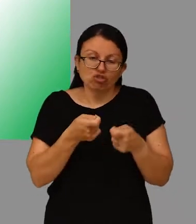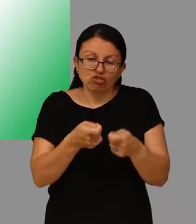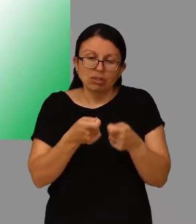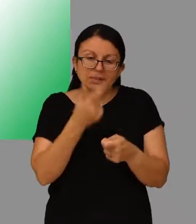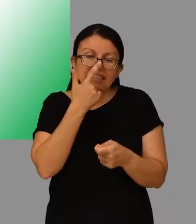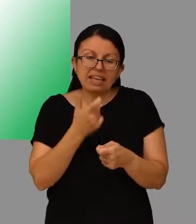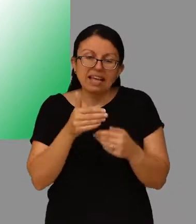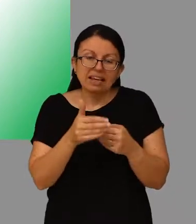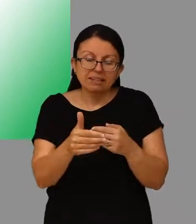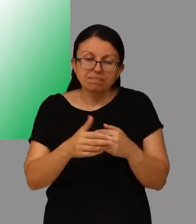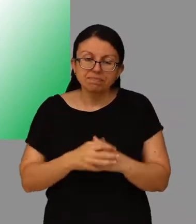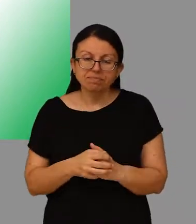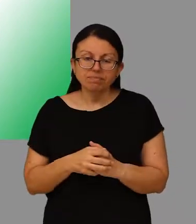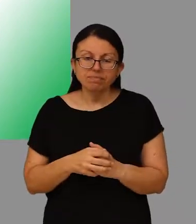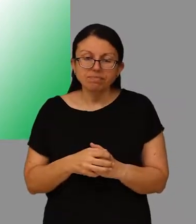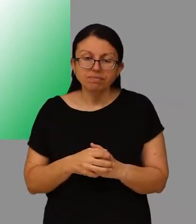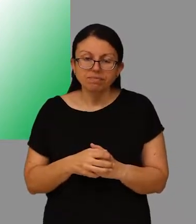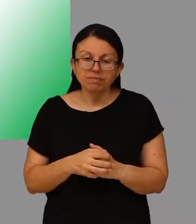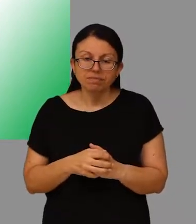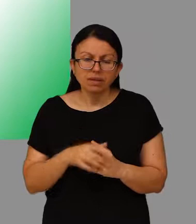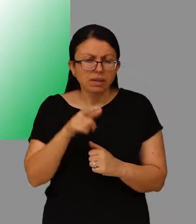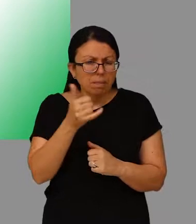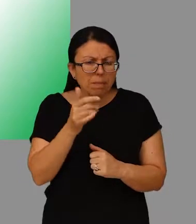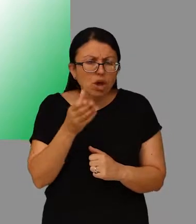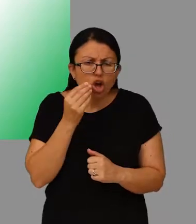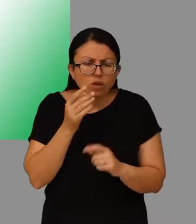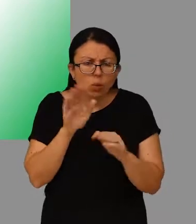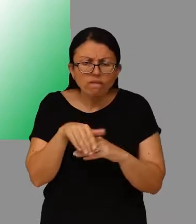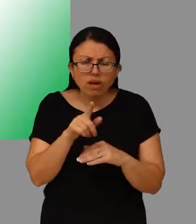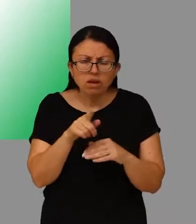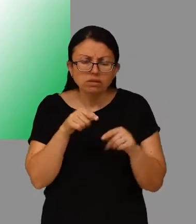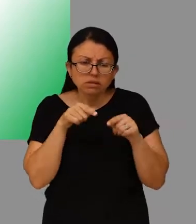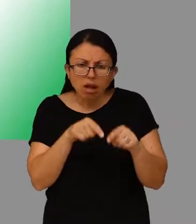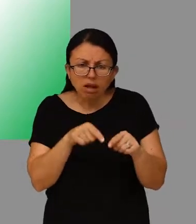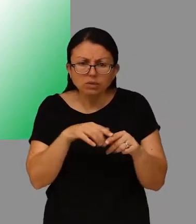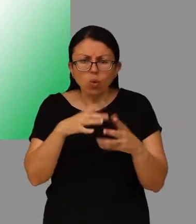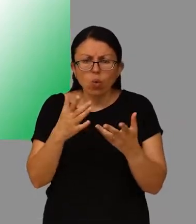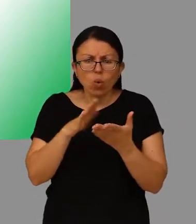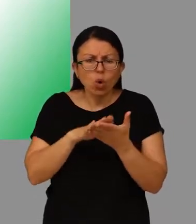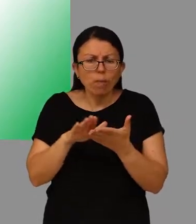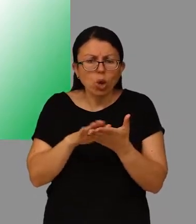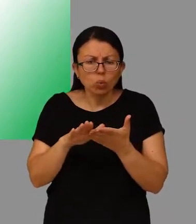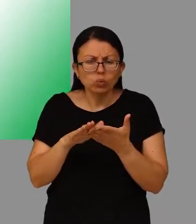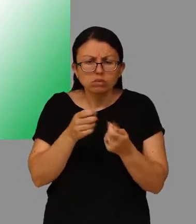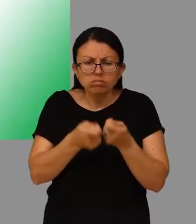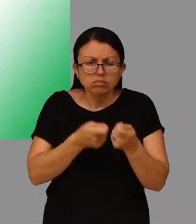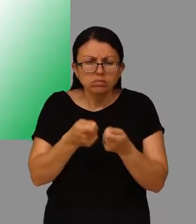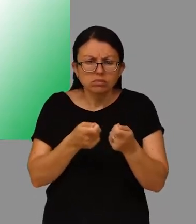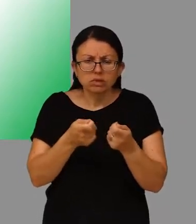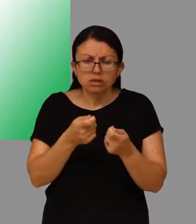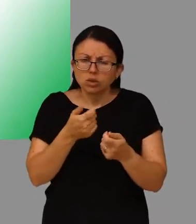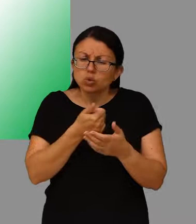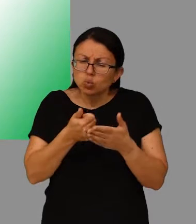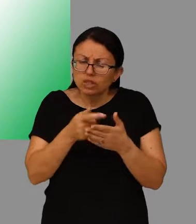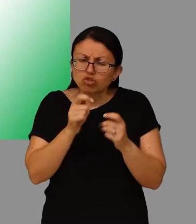needed. You may also hear about targeted or hormone therapies. These are mostly used to treat